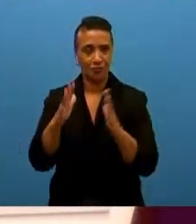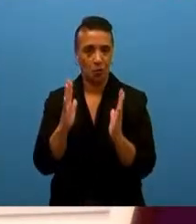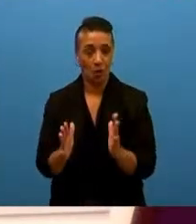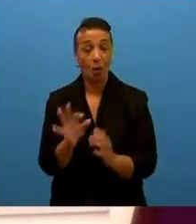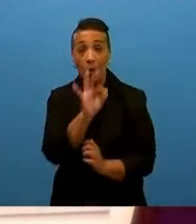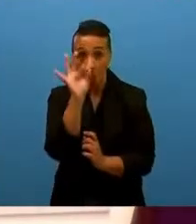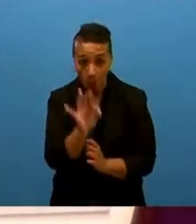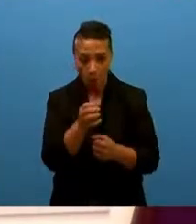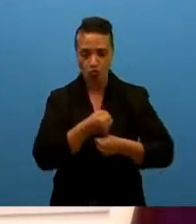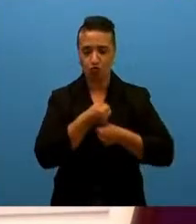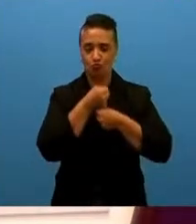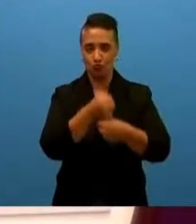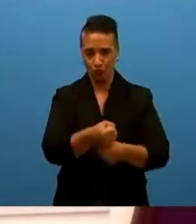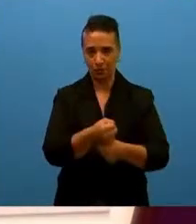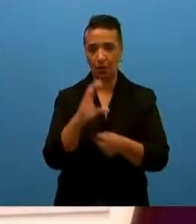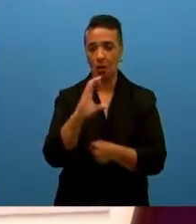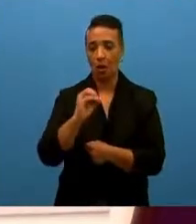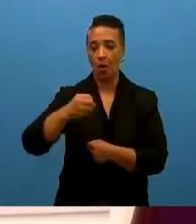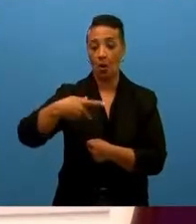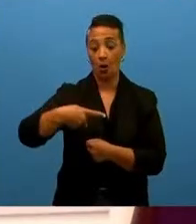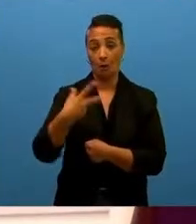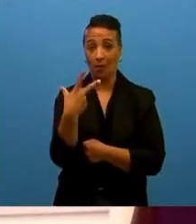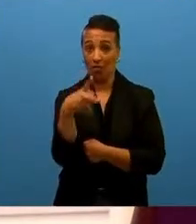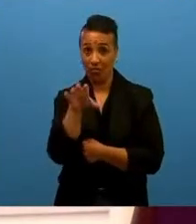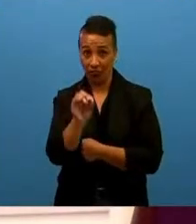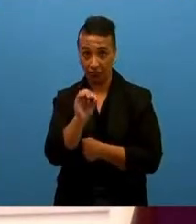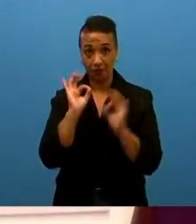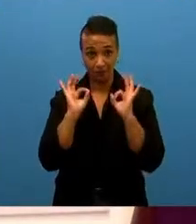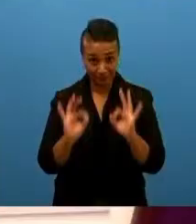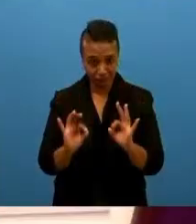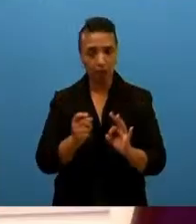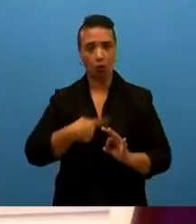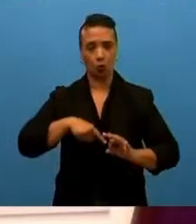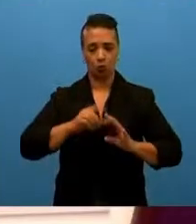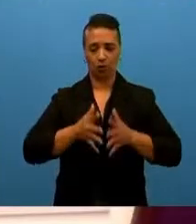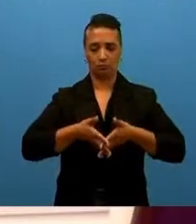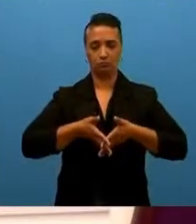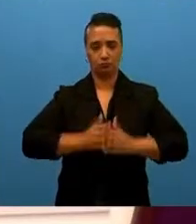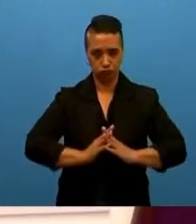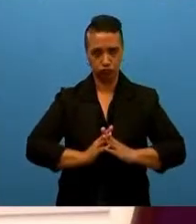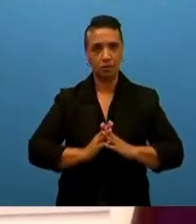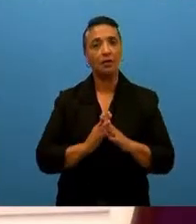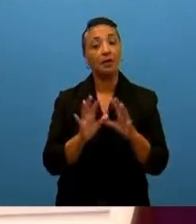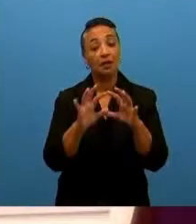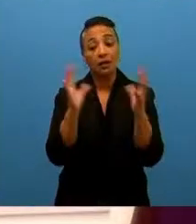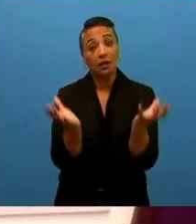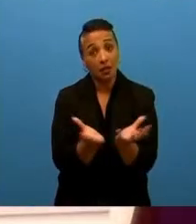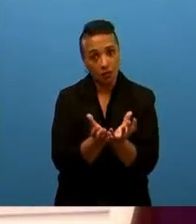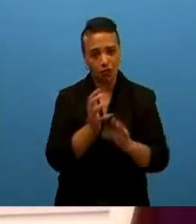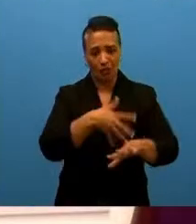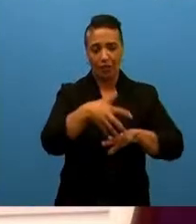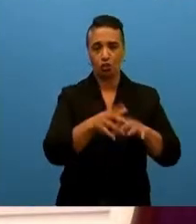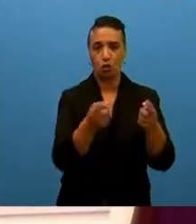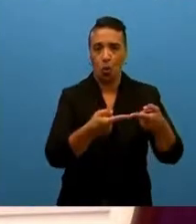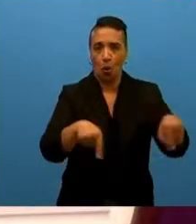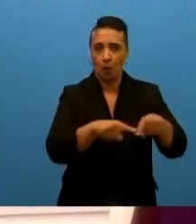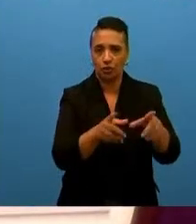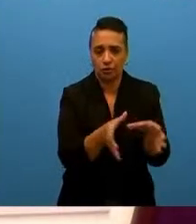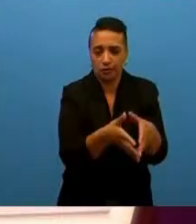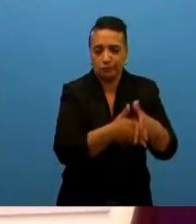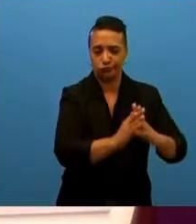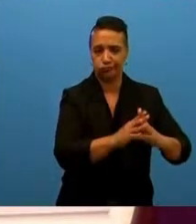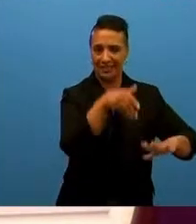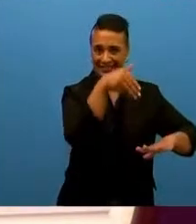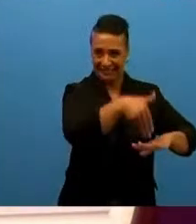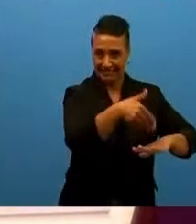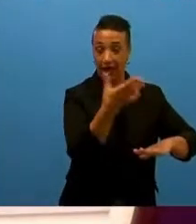the Brazilian COP30 presidency has established the International Indigenous Commissions, which will serve as a primary